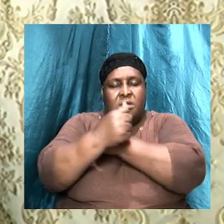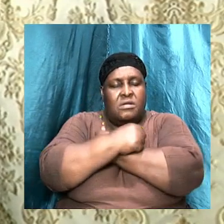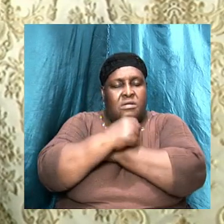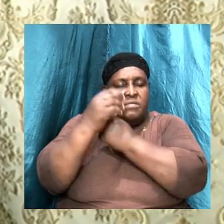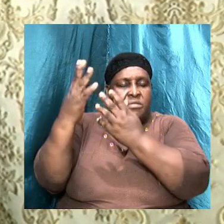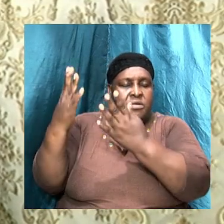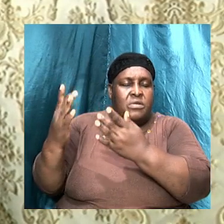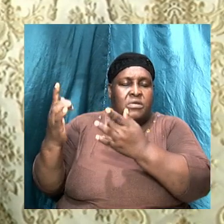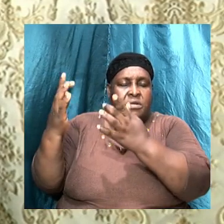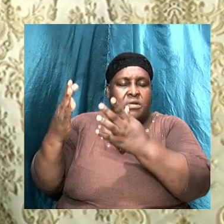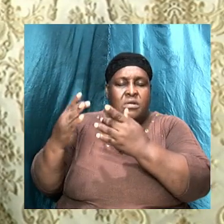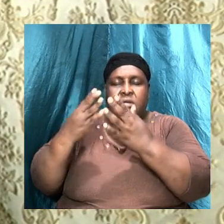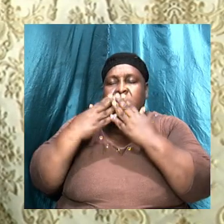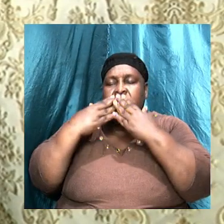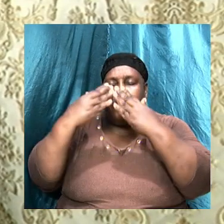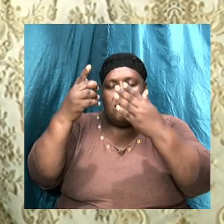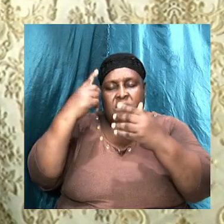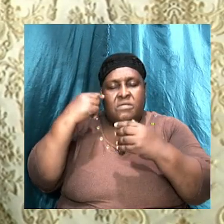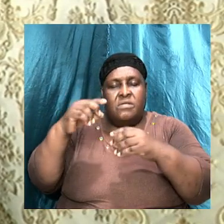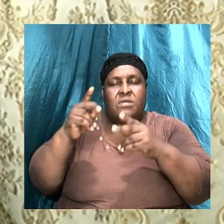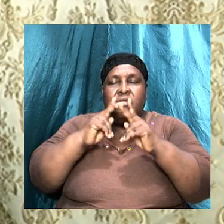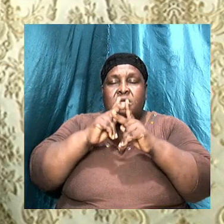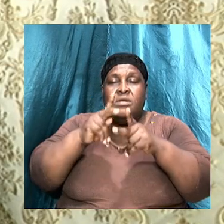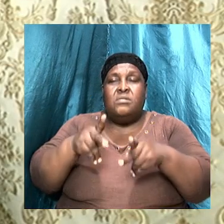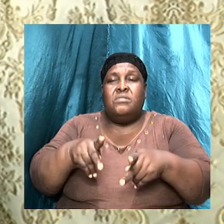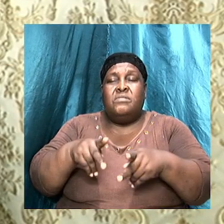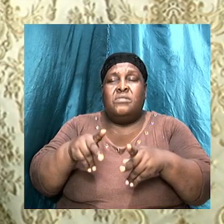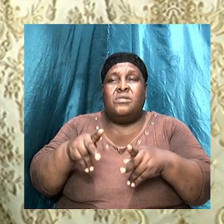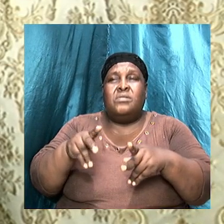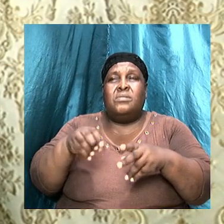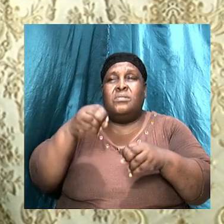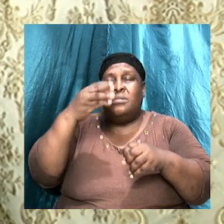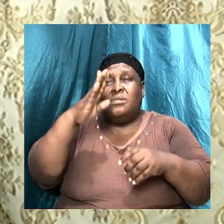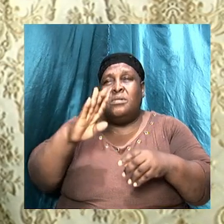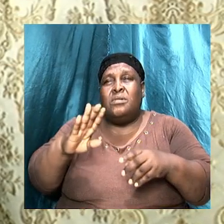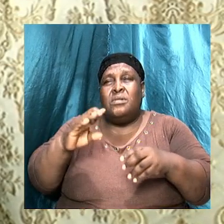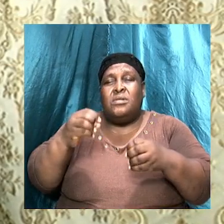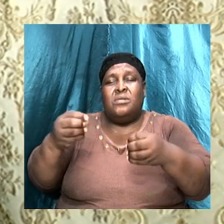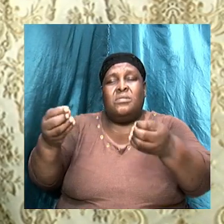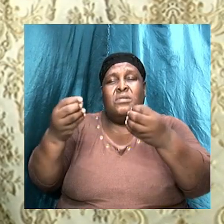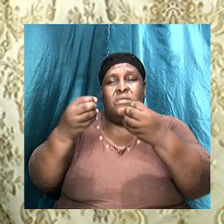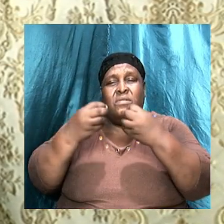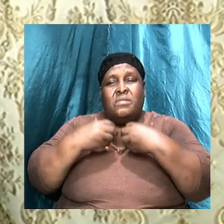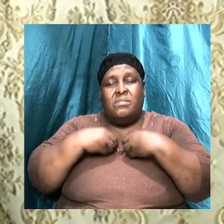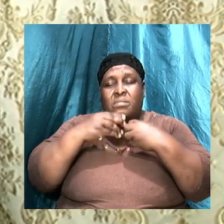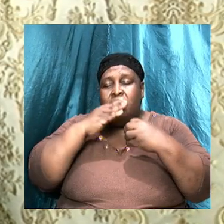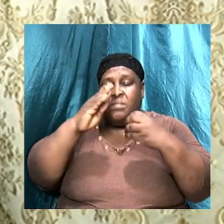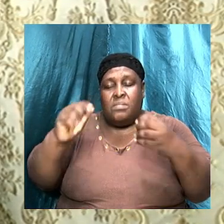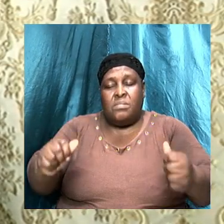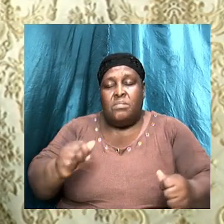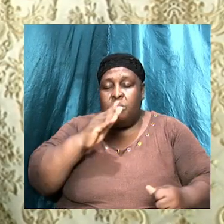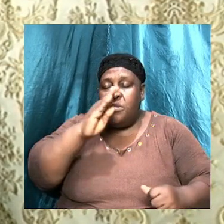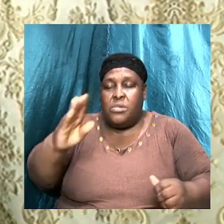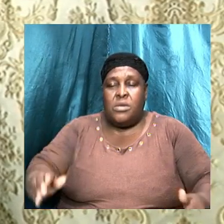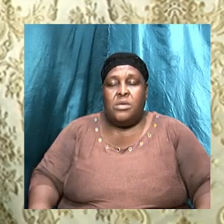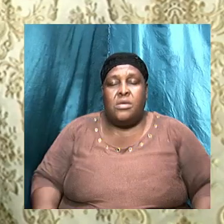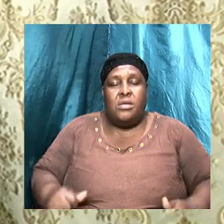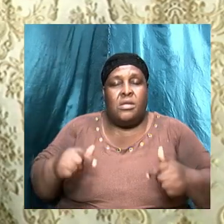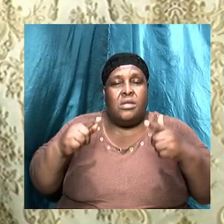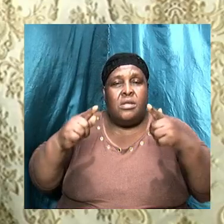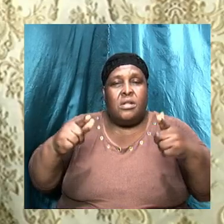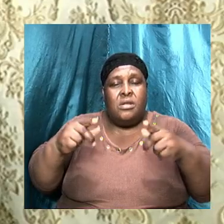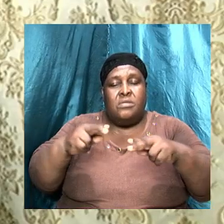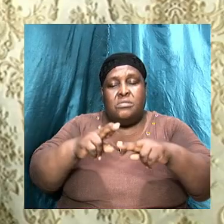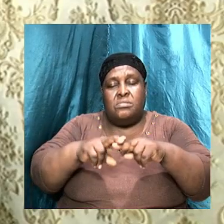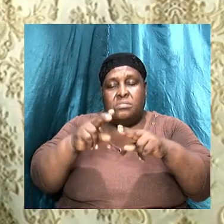and your mercies, God. We thank you for this privilege, oh God, that you afforded us to be alive, to be sitting, to